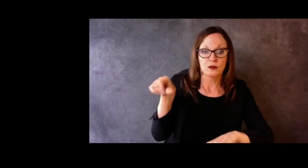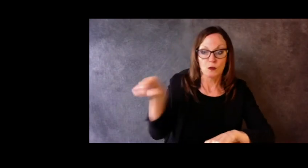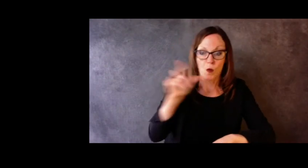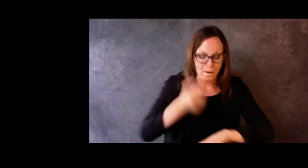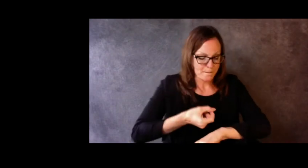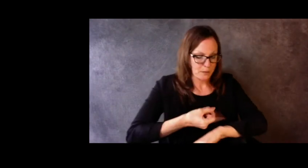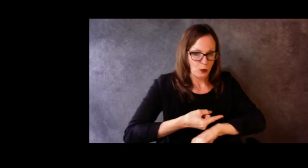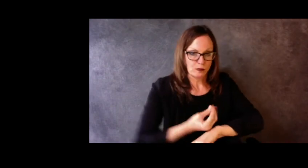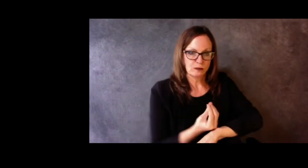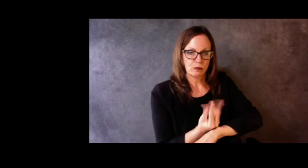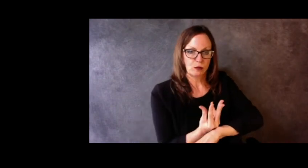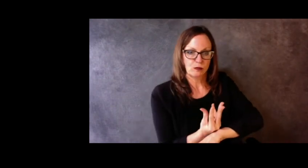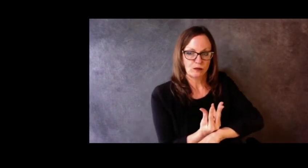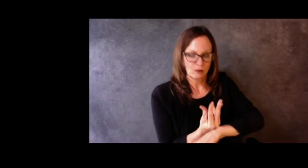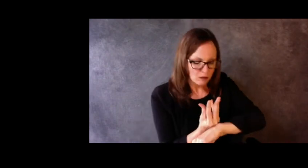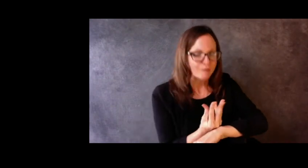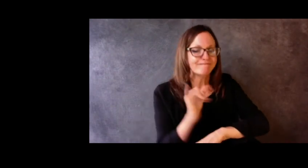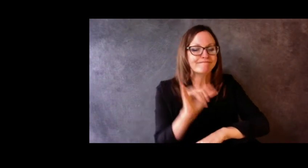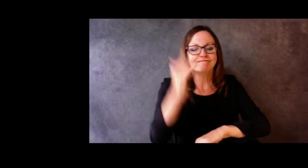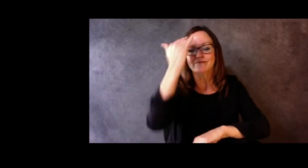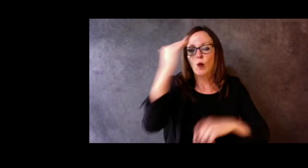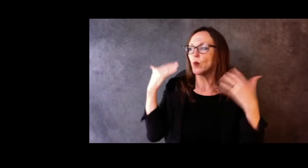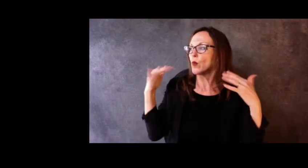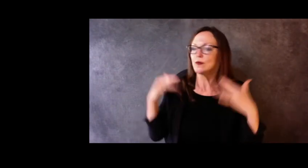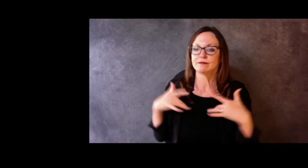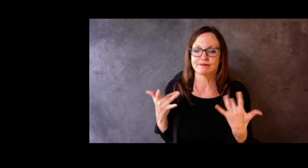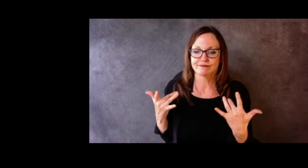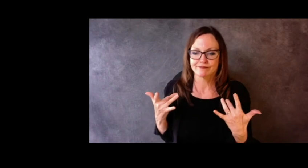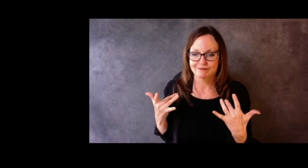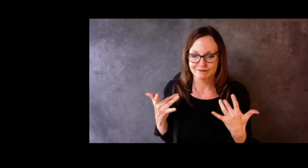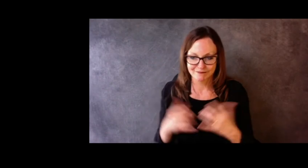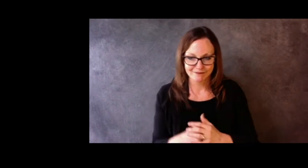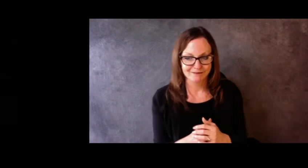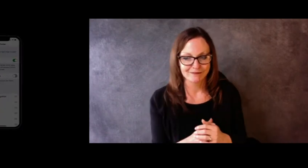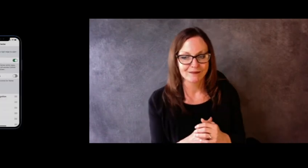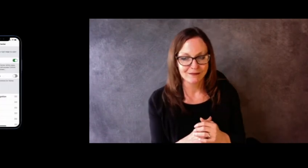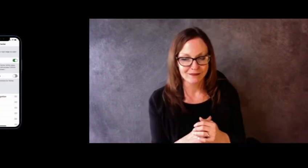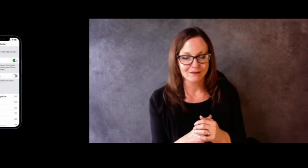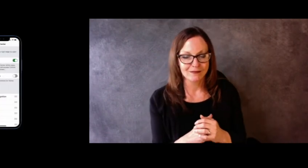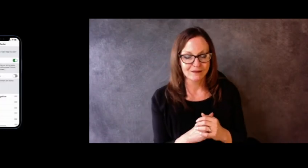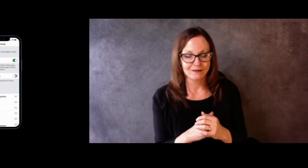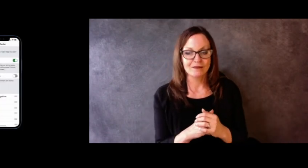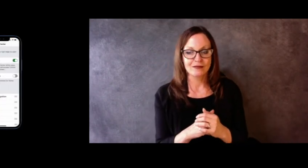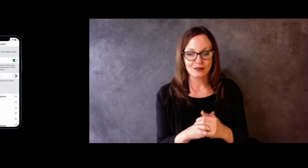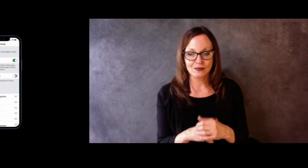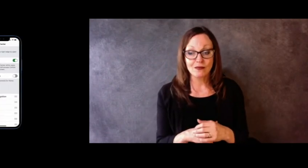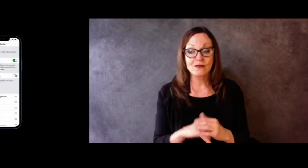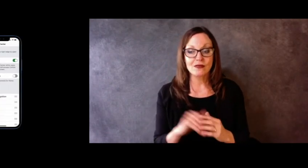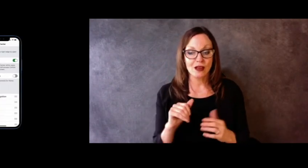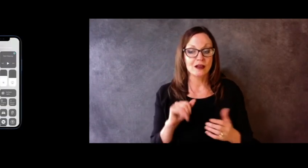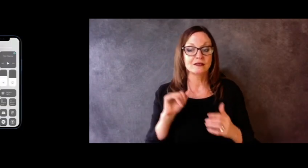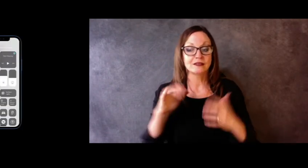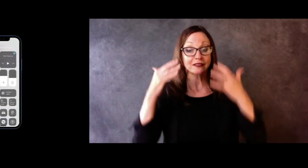Notifications for sound recognition will appear as lock screen alerts or banners on your screen when the sound is recognized. And